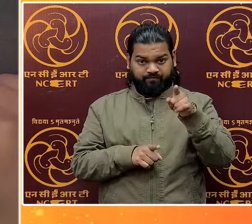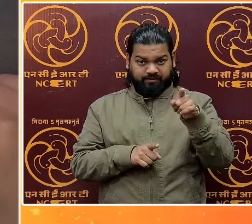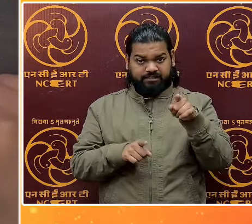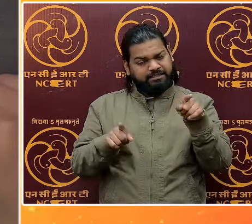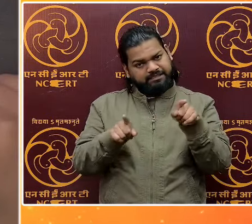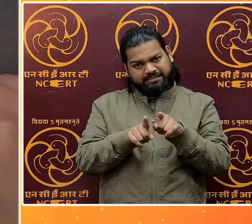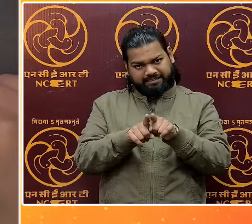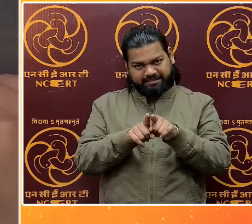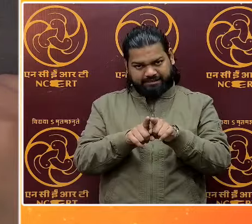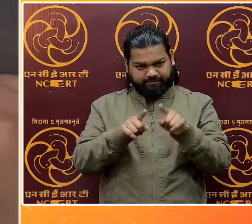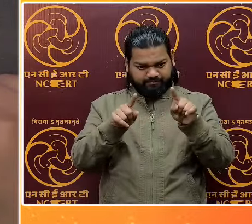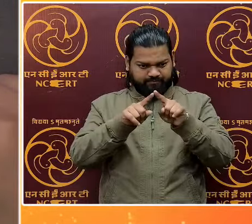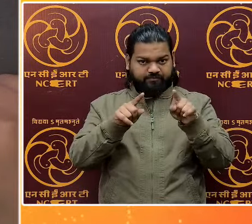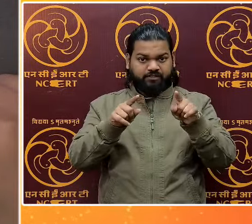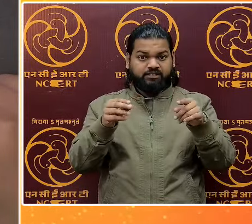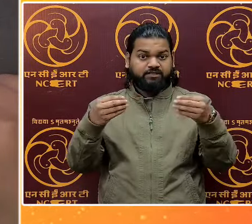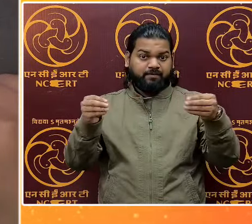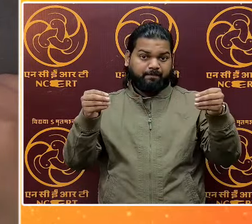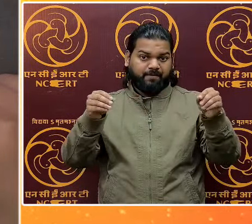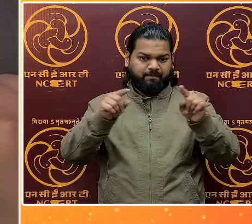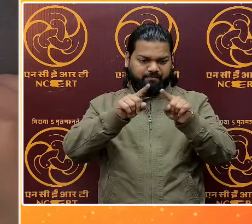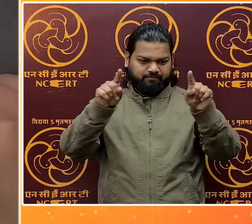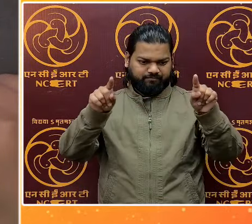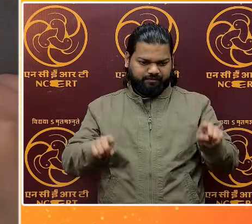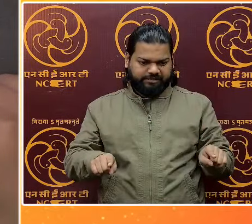same diagram in our notebooks